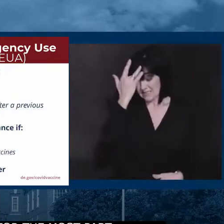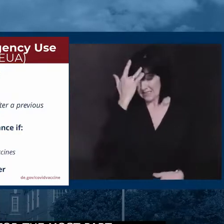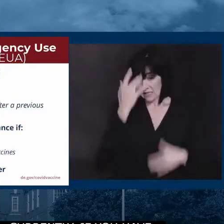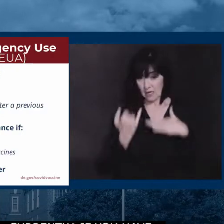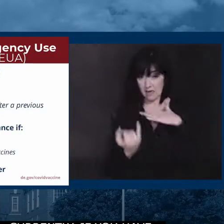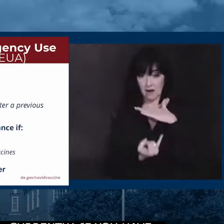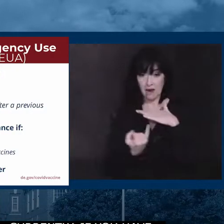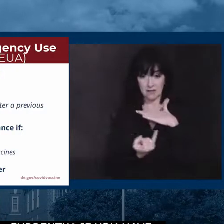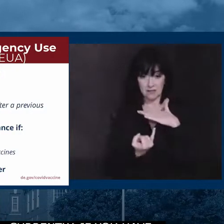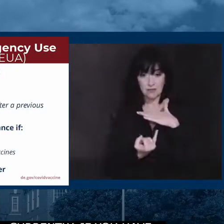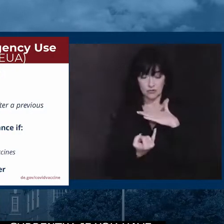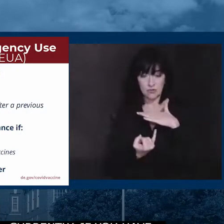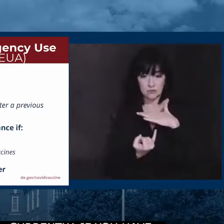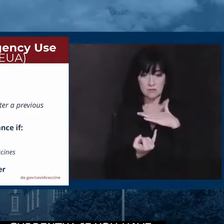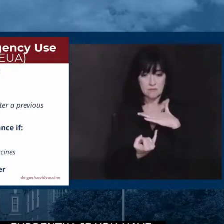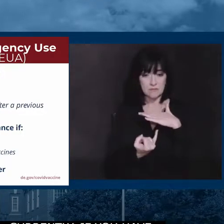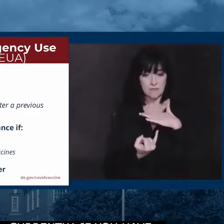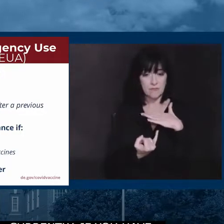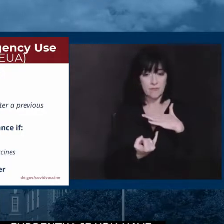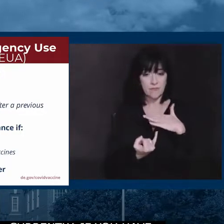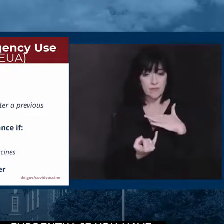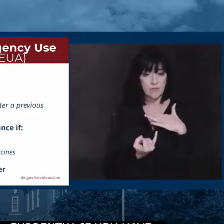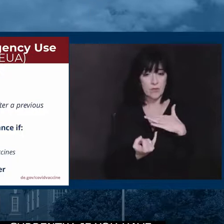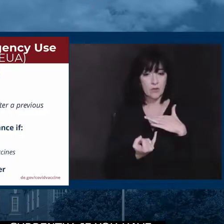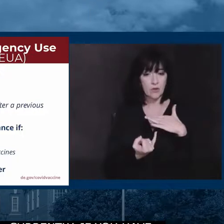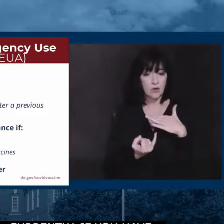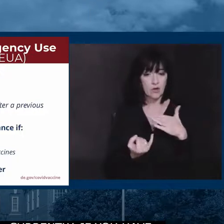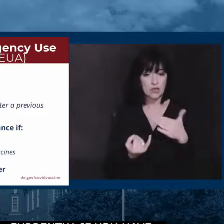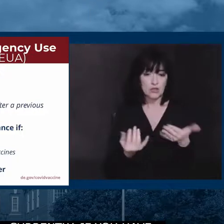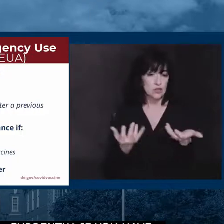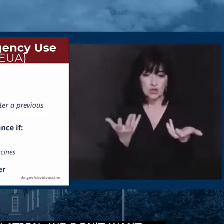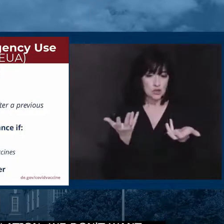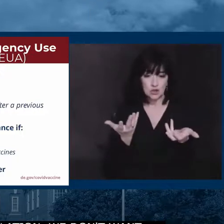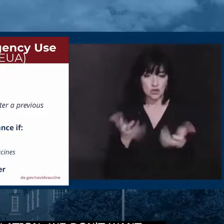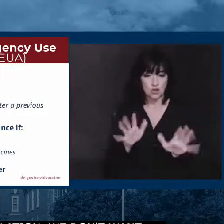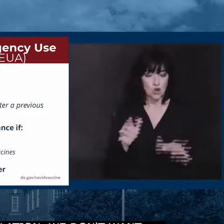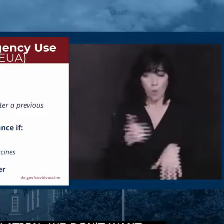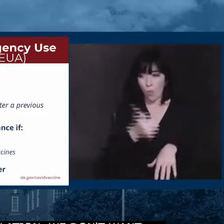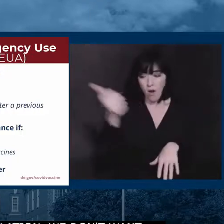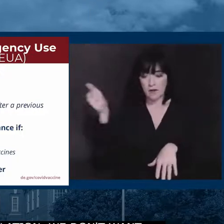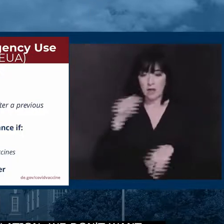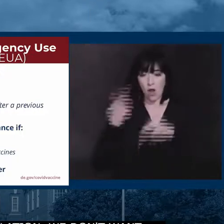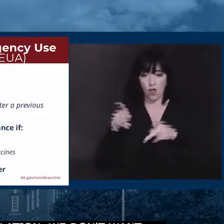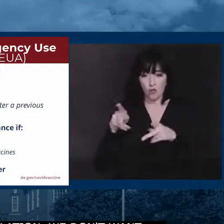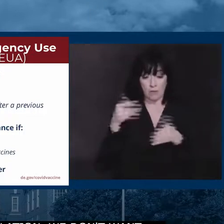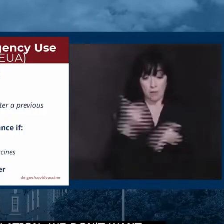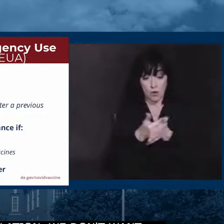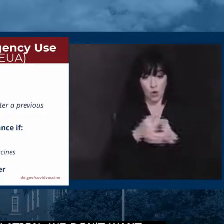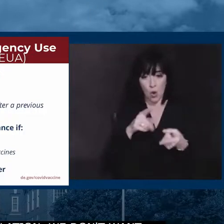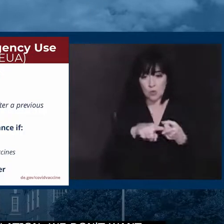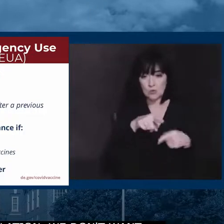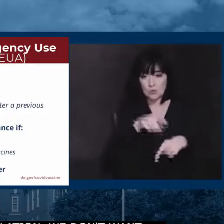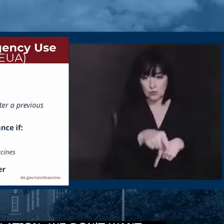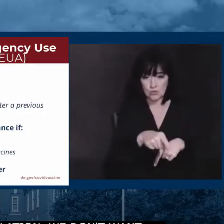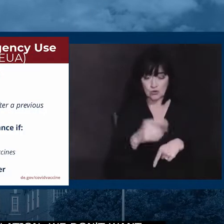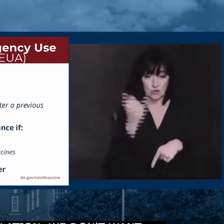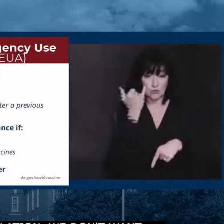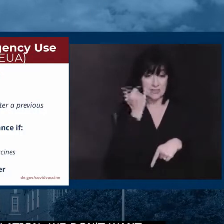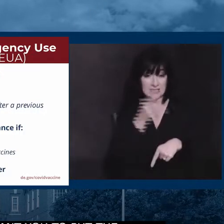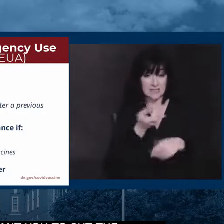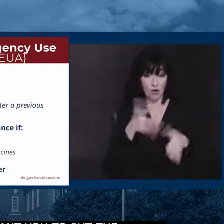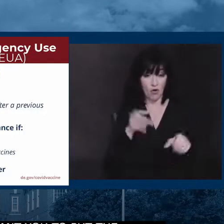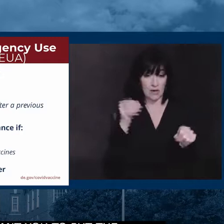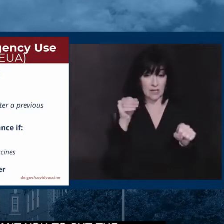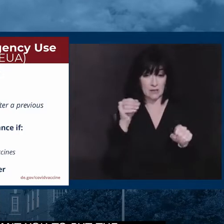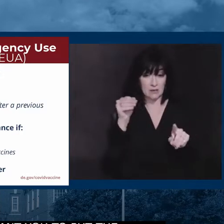you to get the vaccine because we don't want you to put healthcare workers at risk. Same thing as if you're exposed right now,